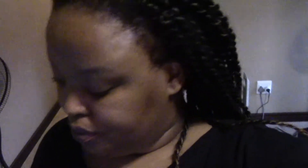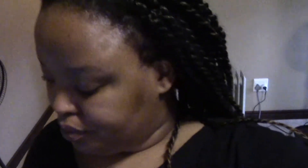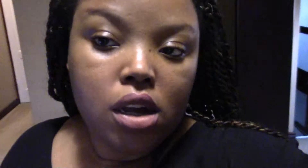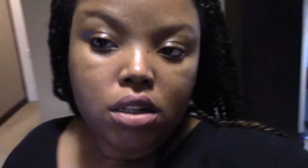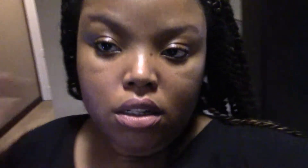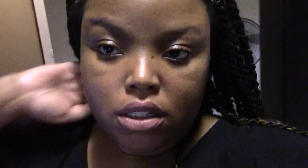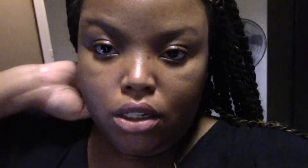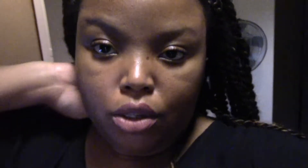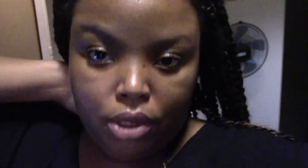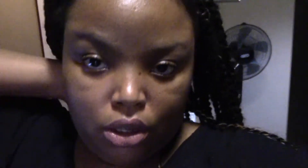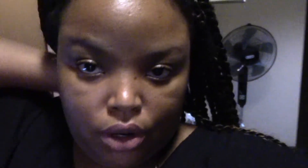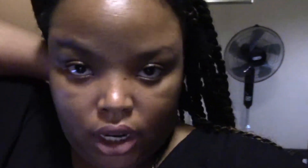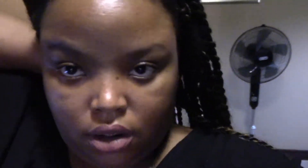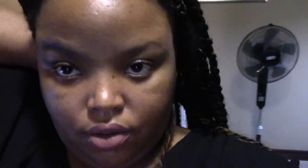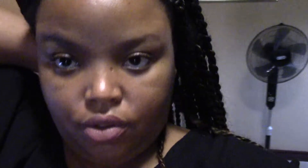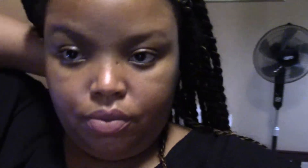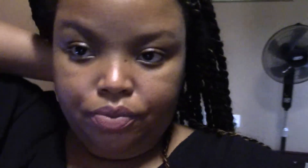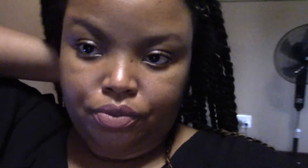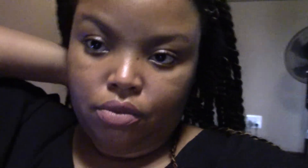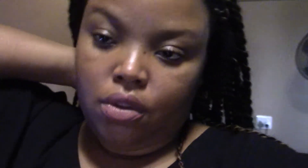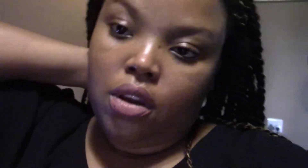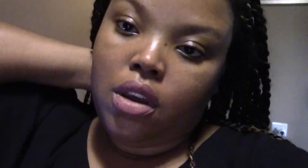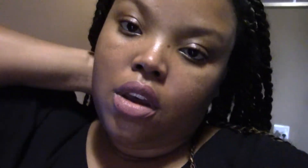That was it. I'll continue being creative.